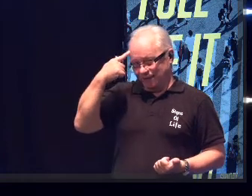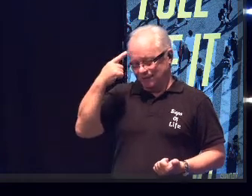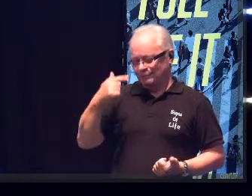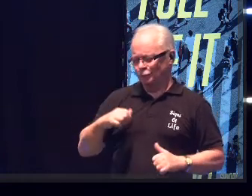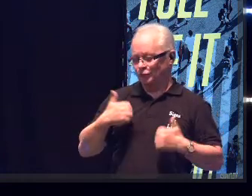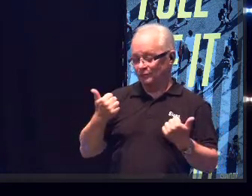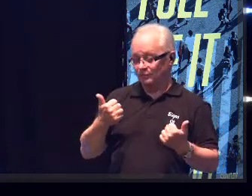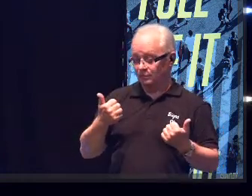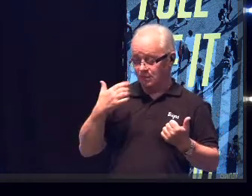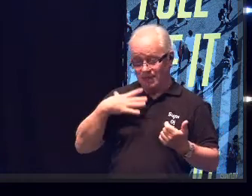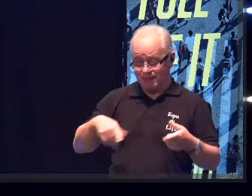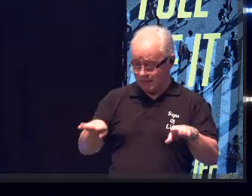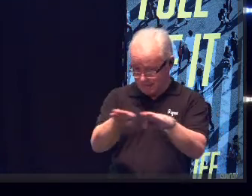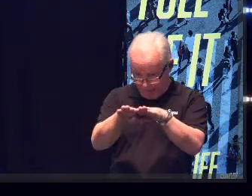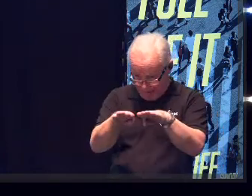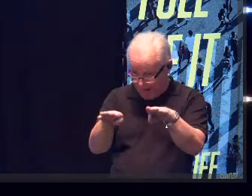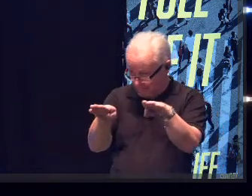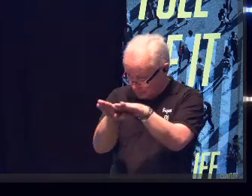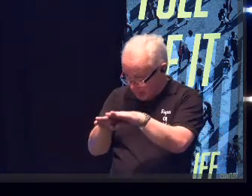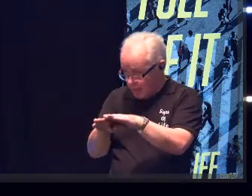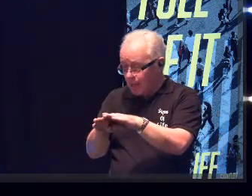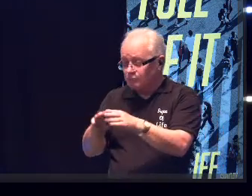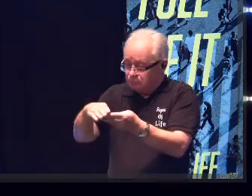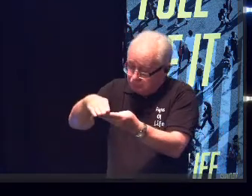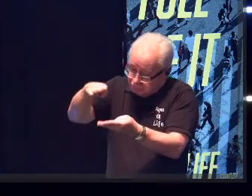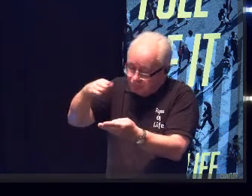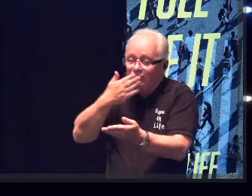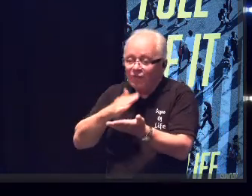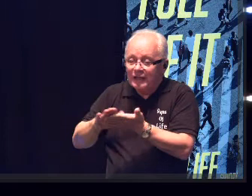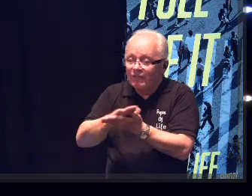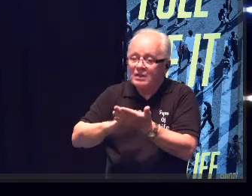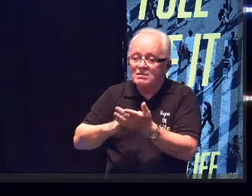same amount of forgiveness as everybody else.